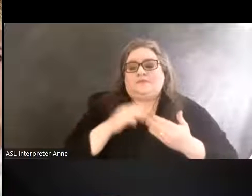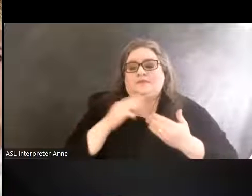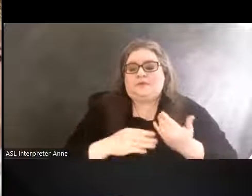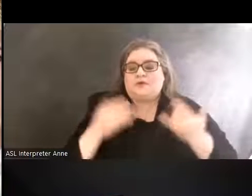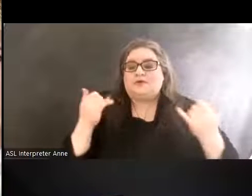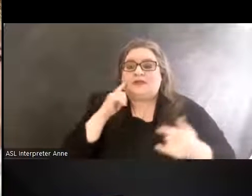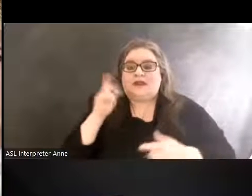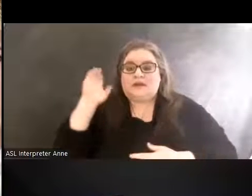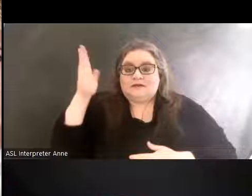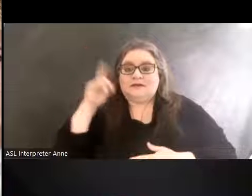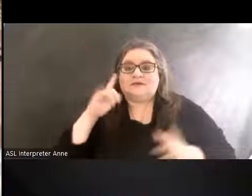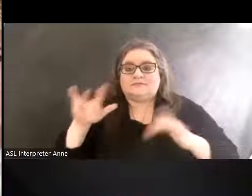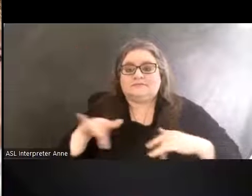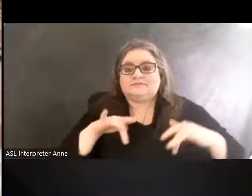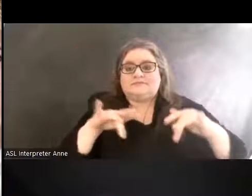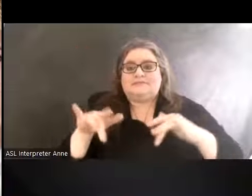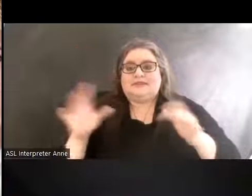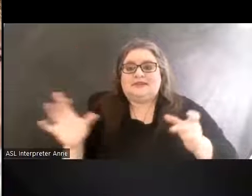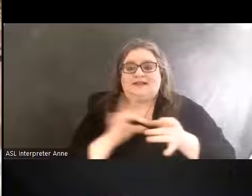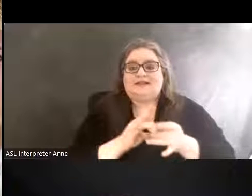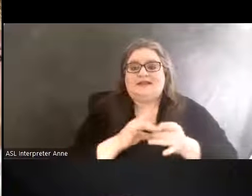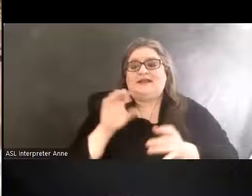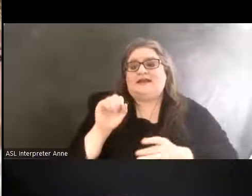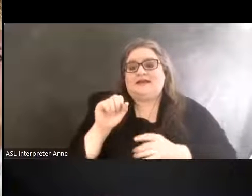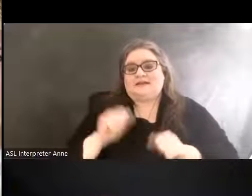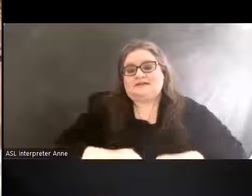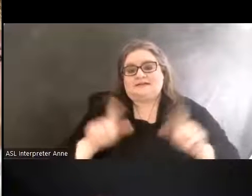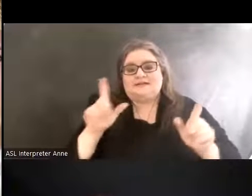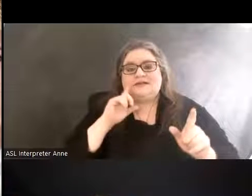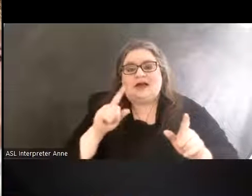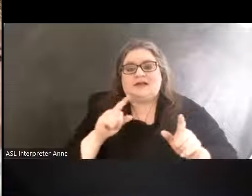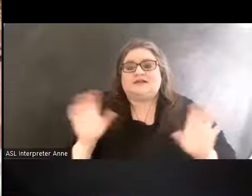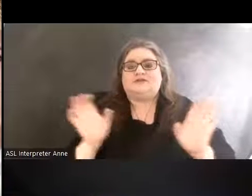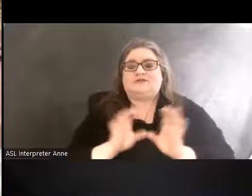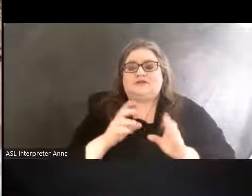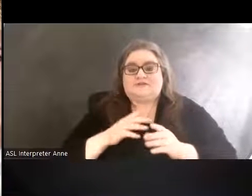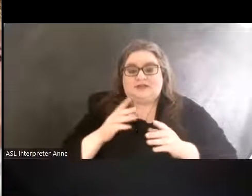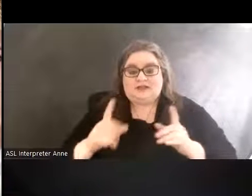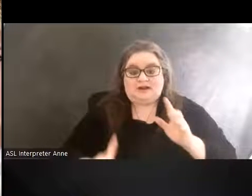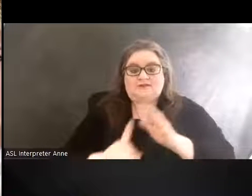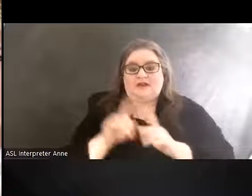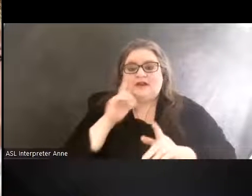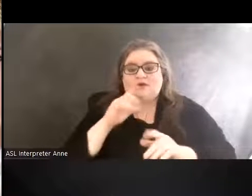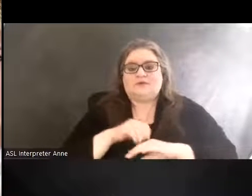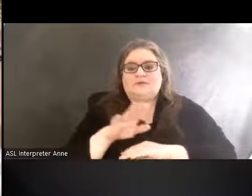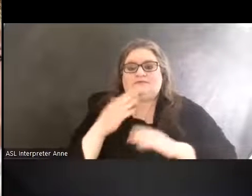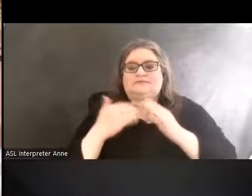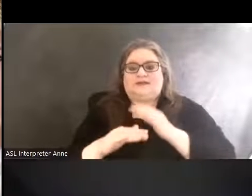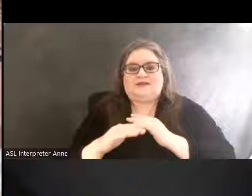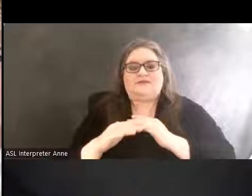the recording link, slides, and a certificate of attendance will be sent via email to everyone who attended